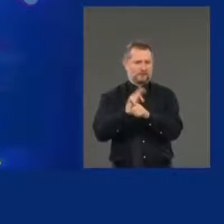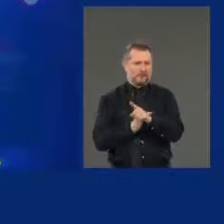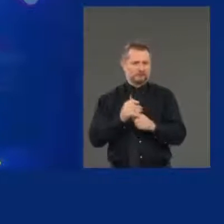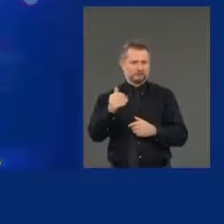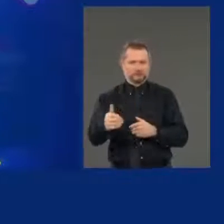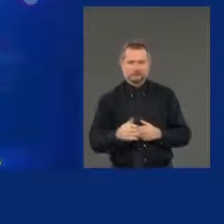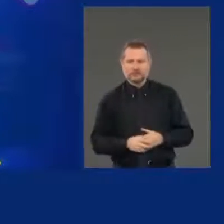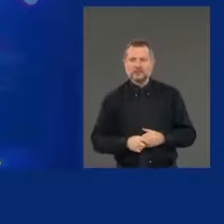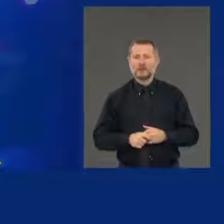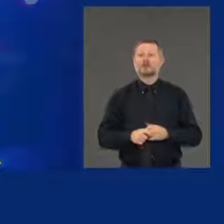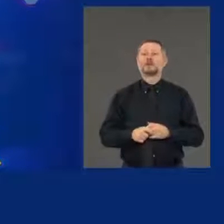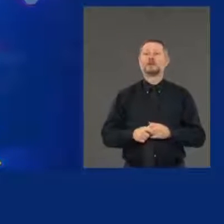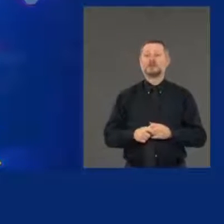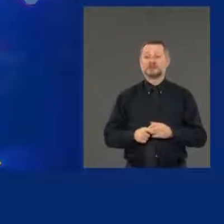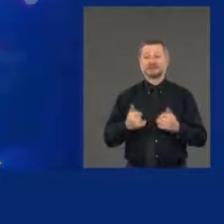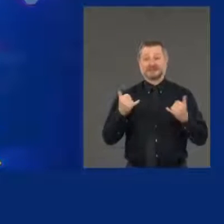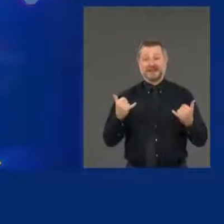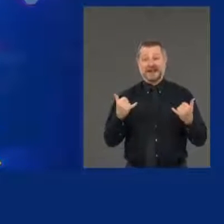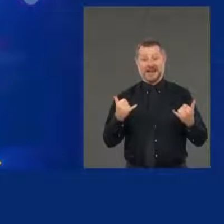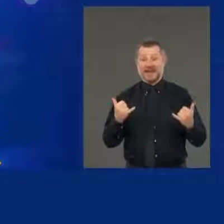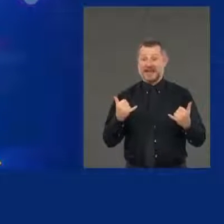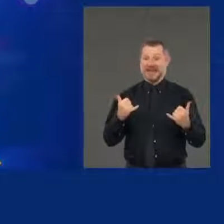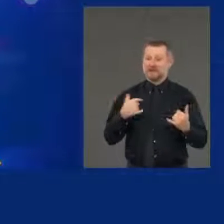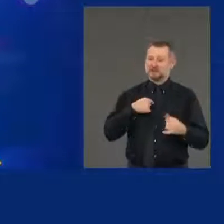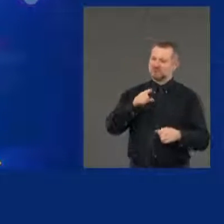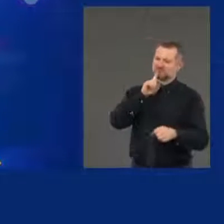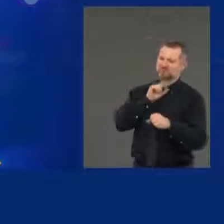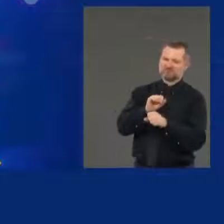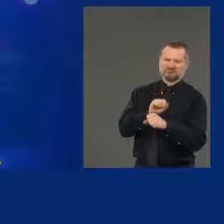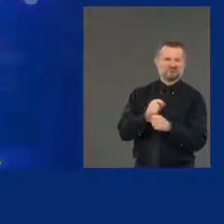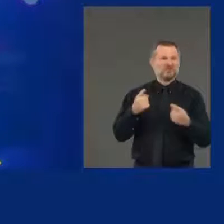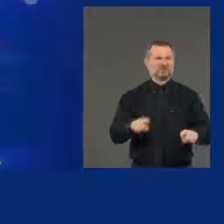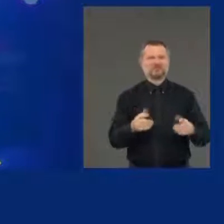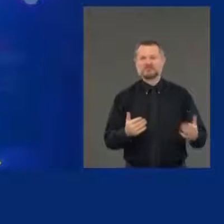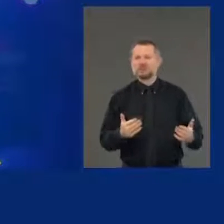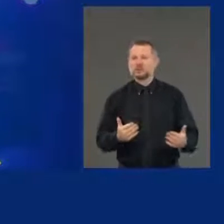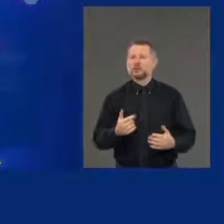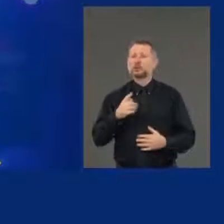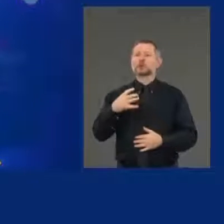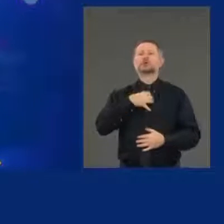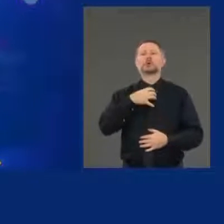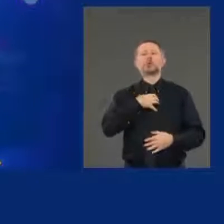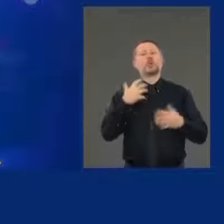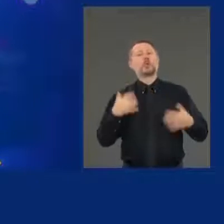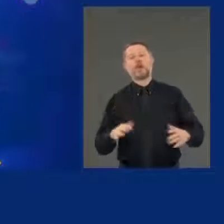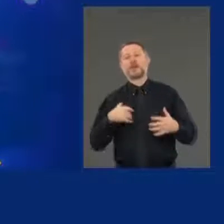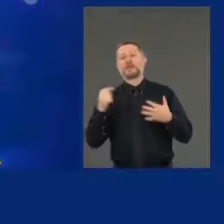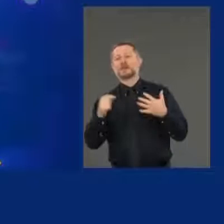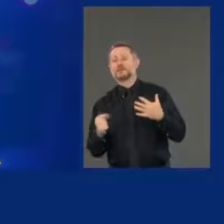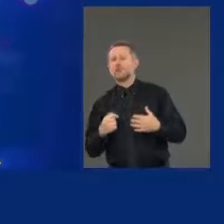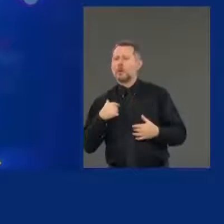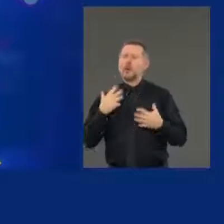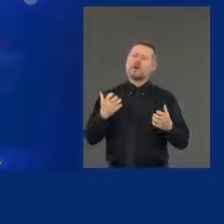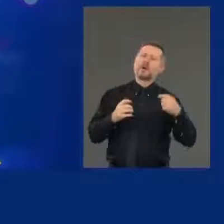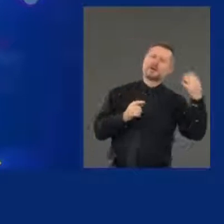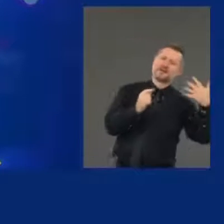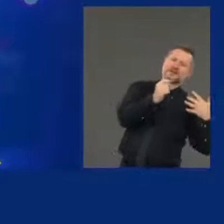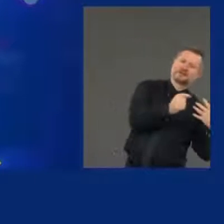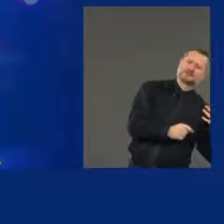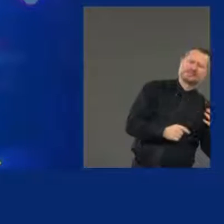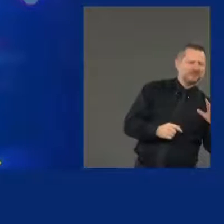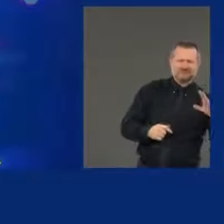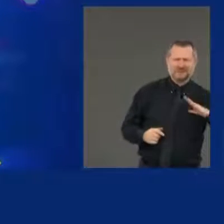Now it gets real. I don't like this, I don't like this, I don't like this. I want this, I want this, I want this. Okay, now it's